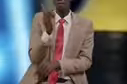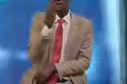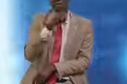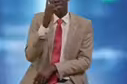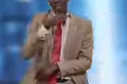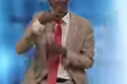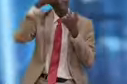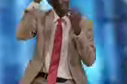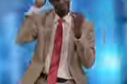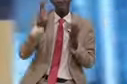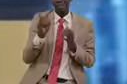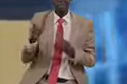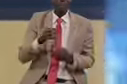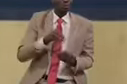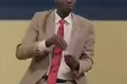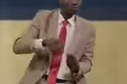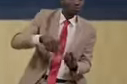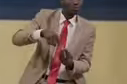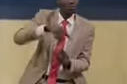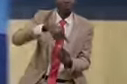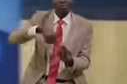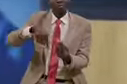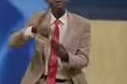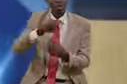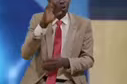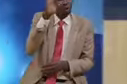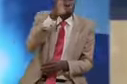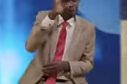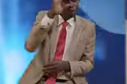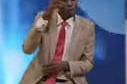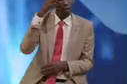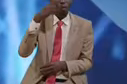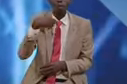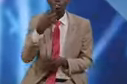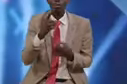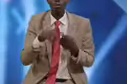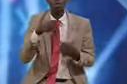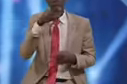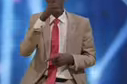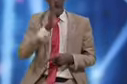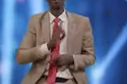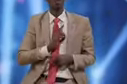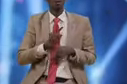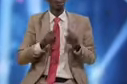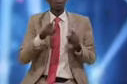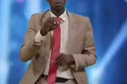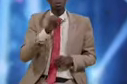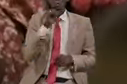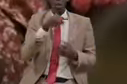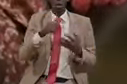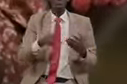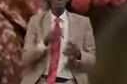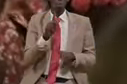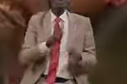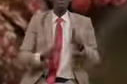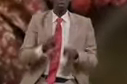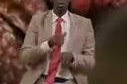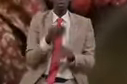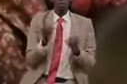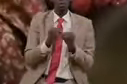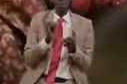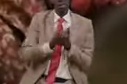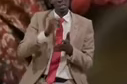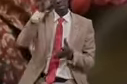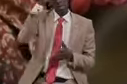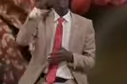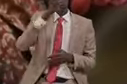going about, he's looking for who he would devour. But you are not one of them anymore.